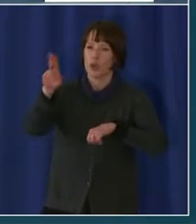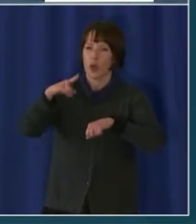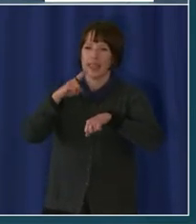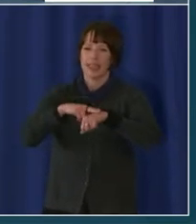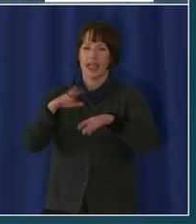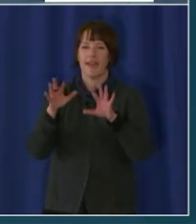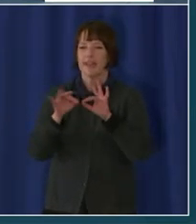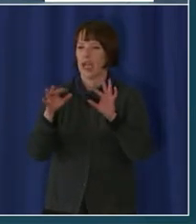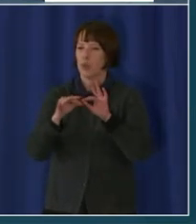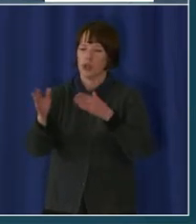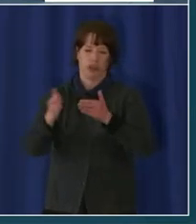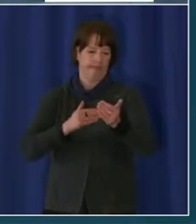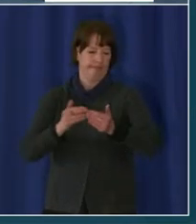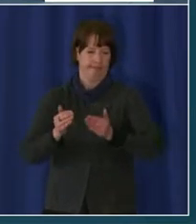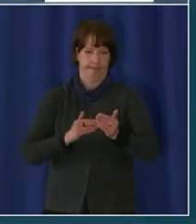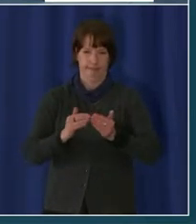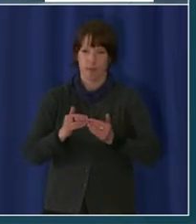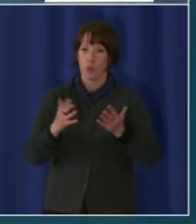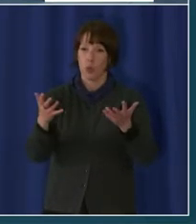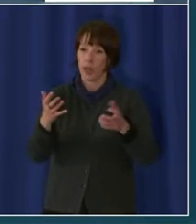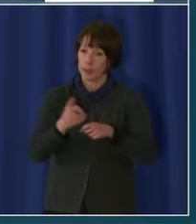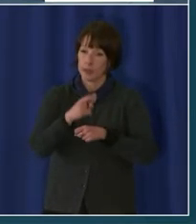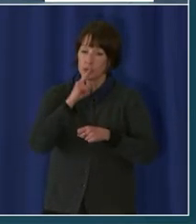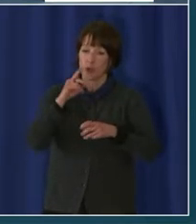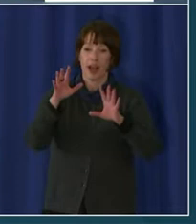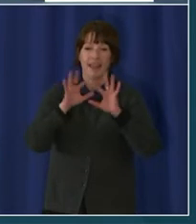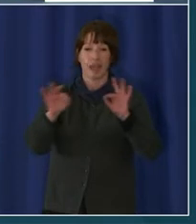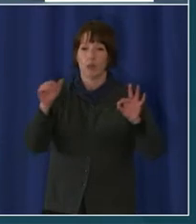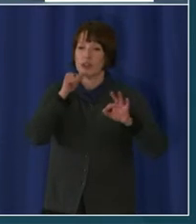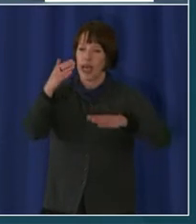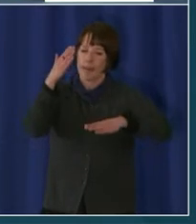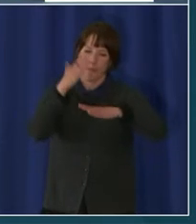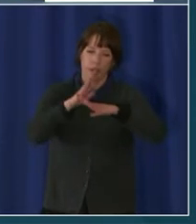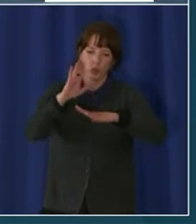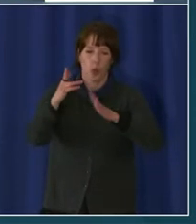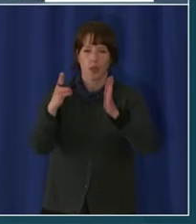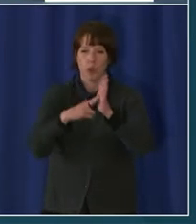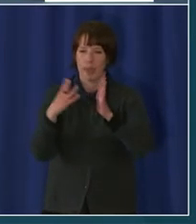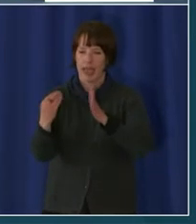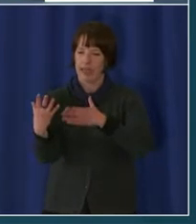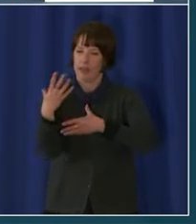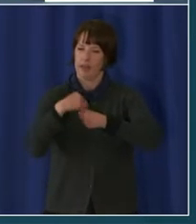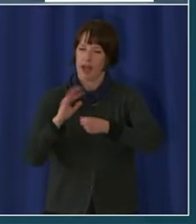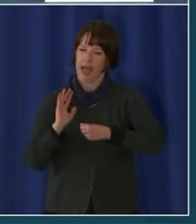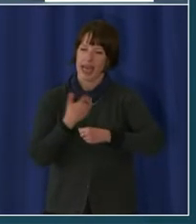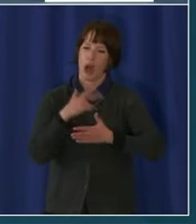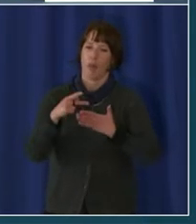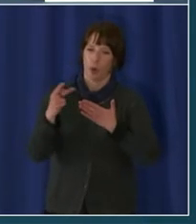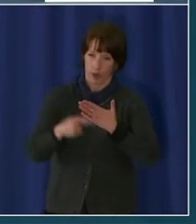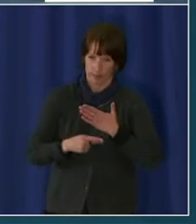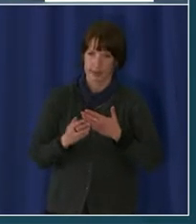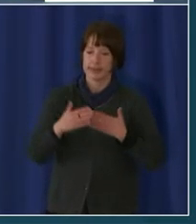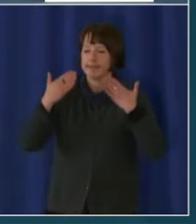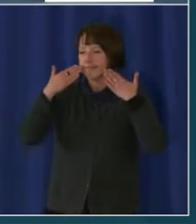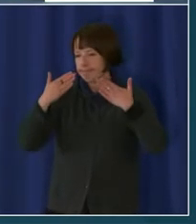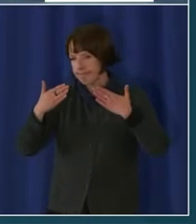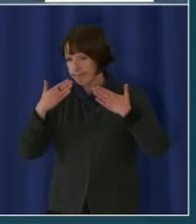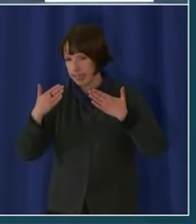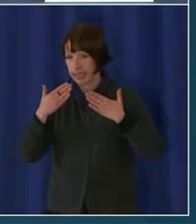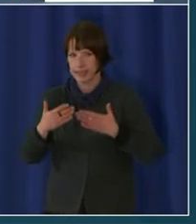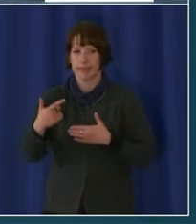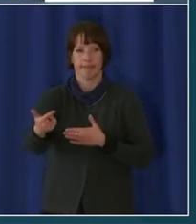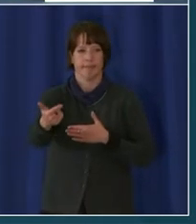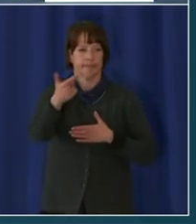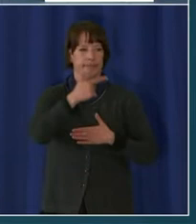native language. We want to make sure that language is not a barrier to your enrollment and engagement in our programs. Thanks very much,